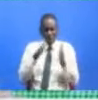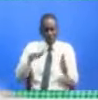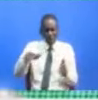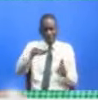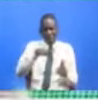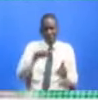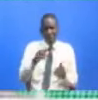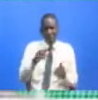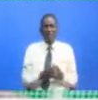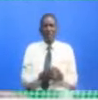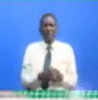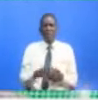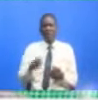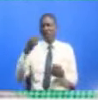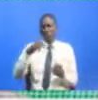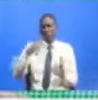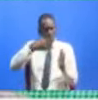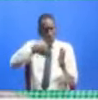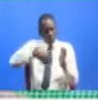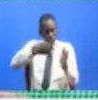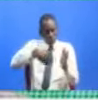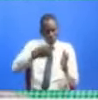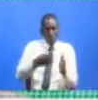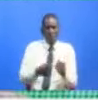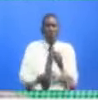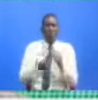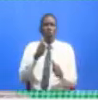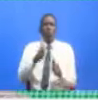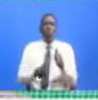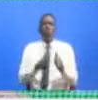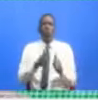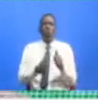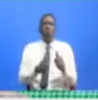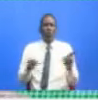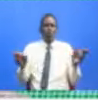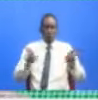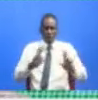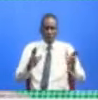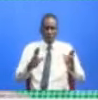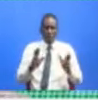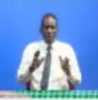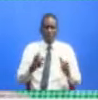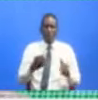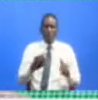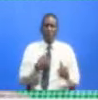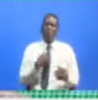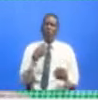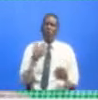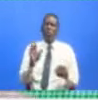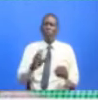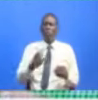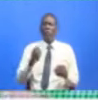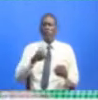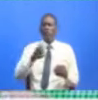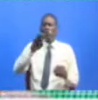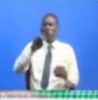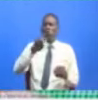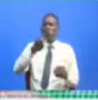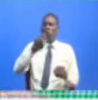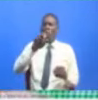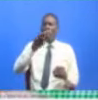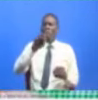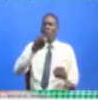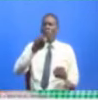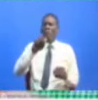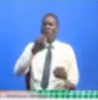areas is the gold refinery, which we have already been told by the ministry that